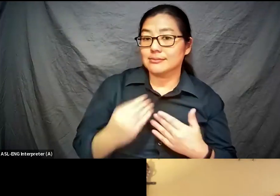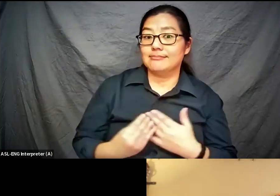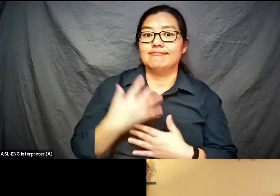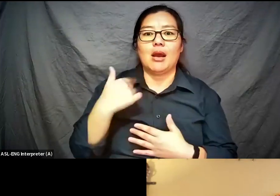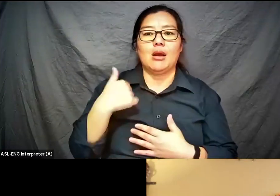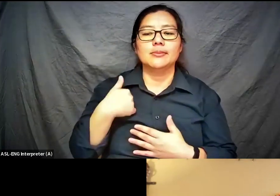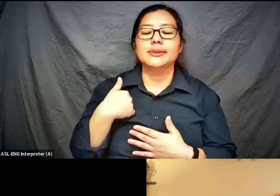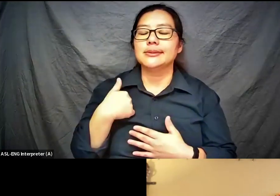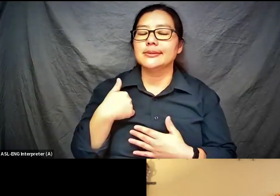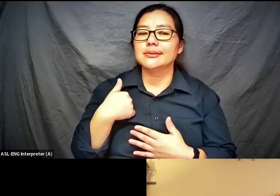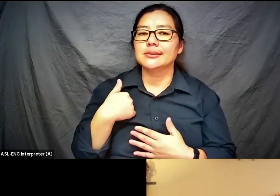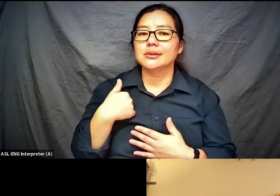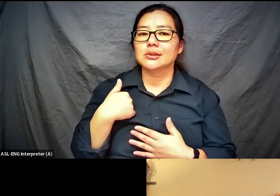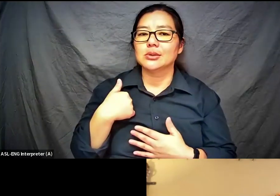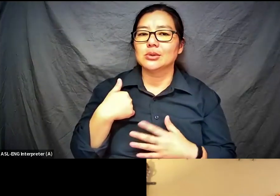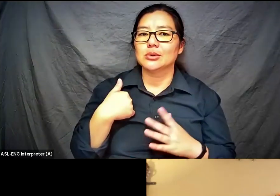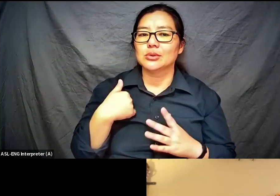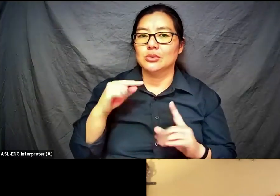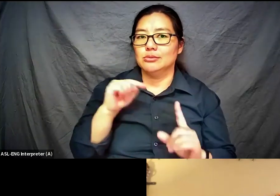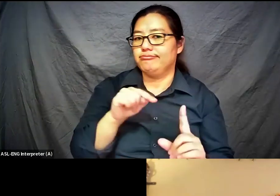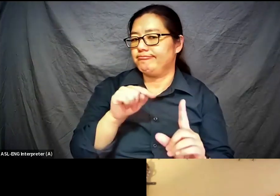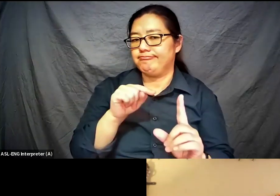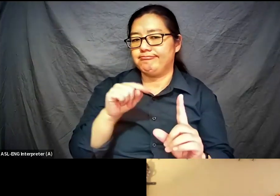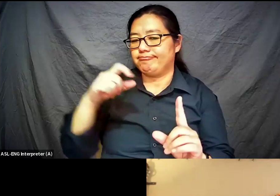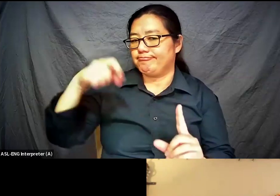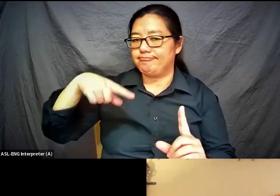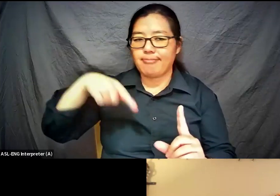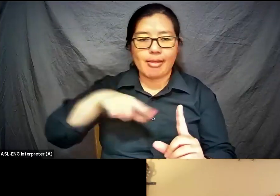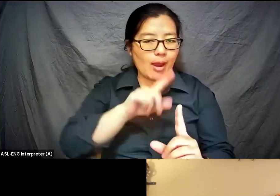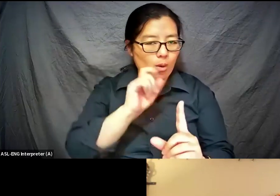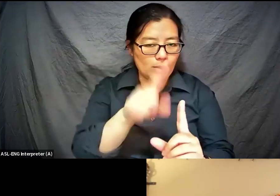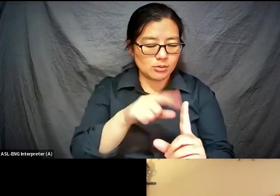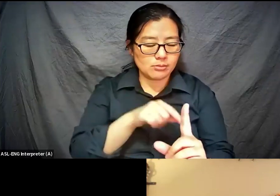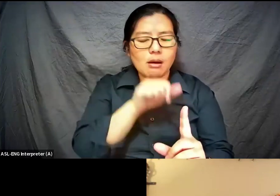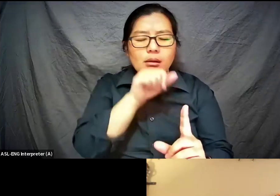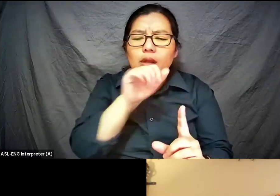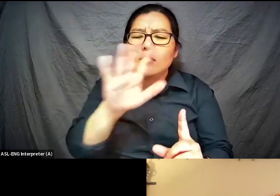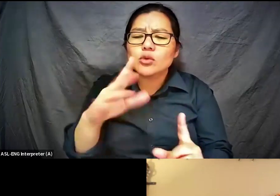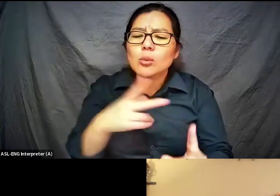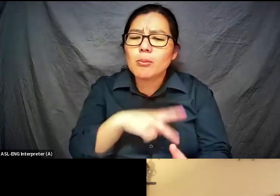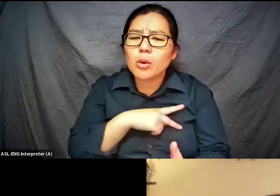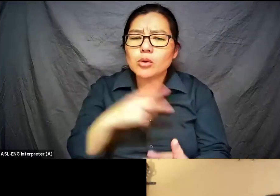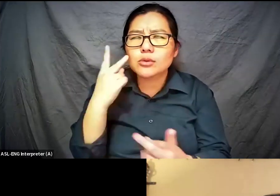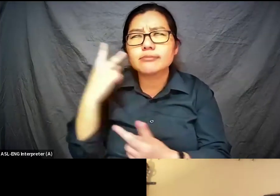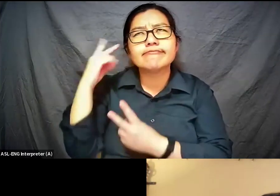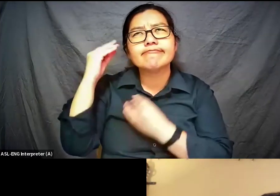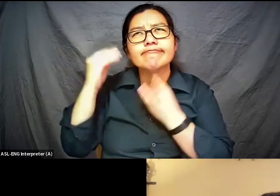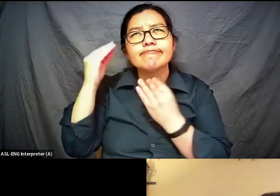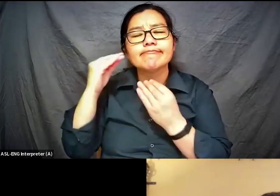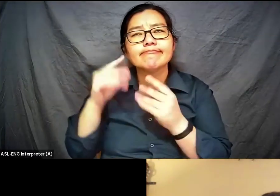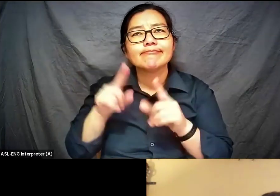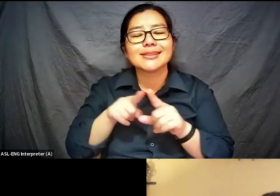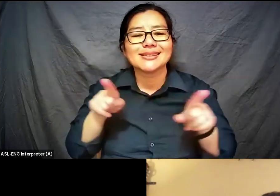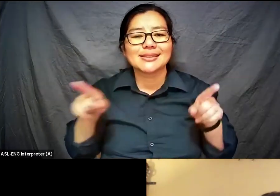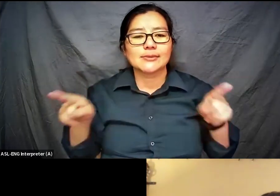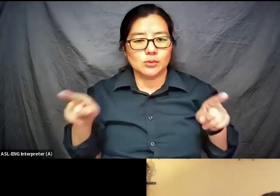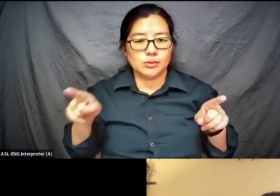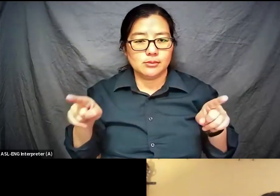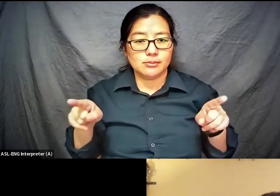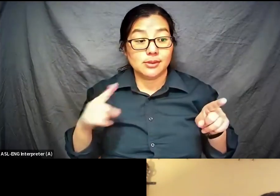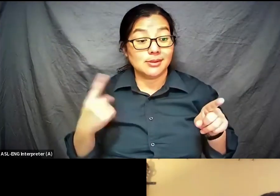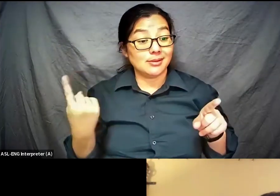I want to tell? And how do I want to show that in a way that I feel academia hasn't allowed me to do.